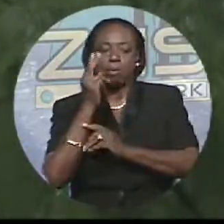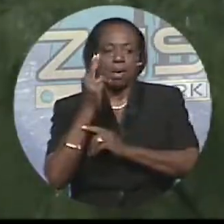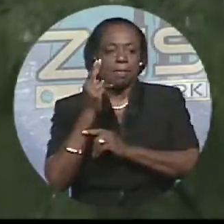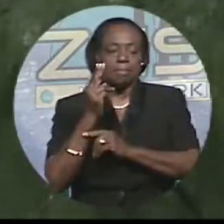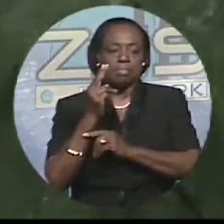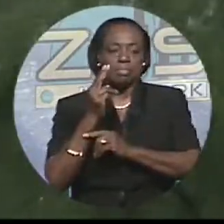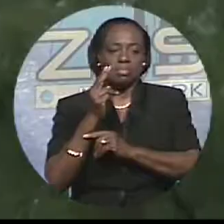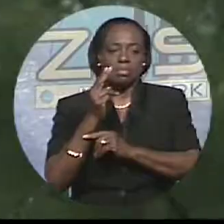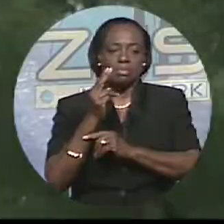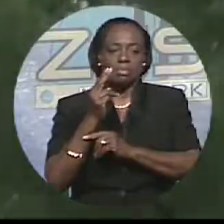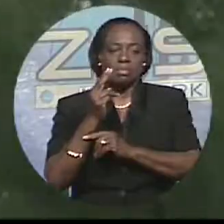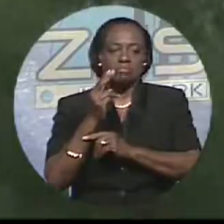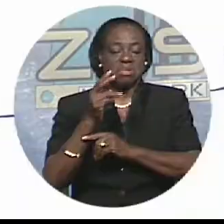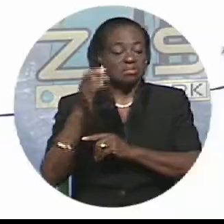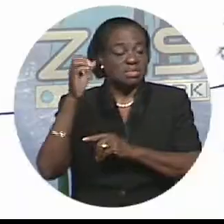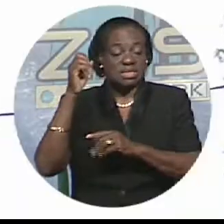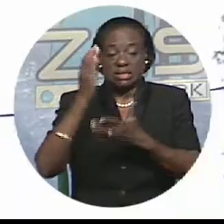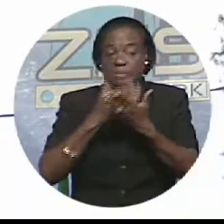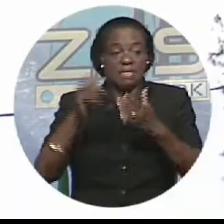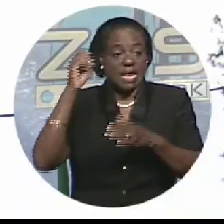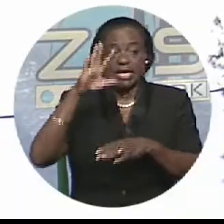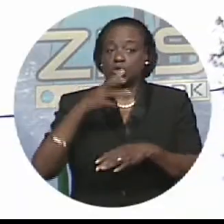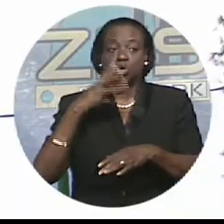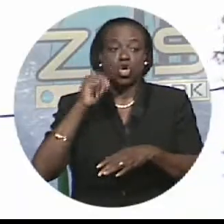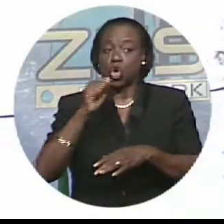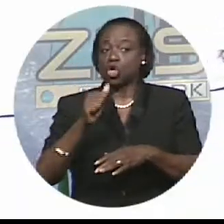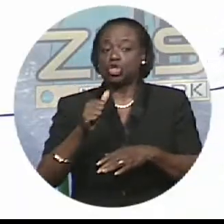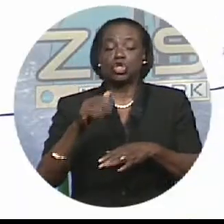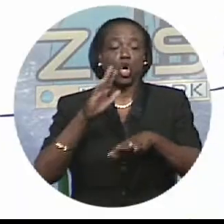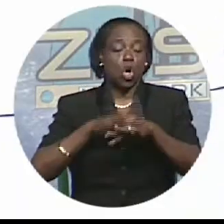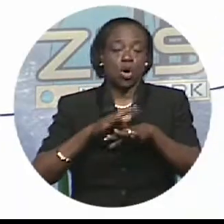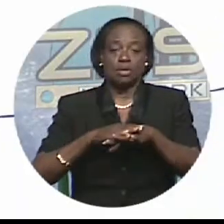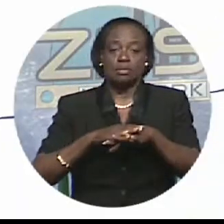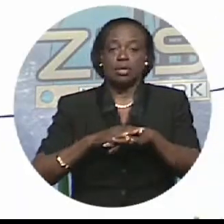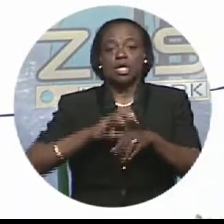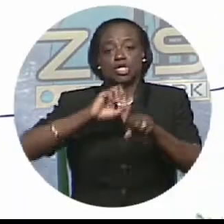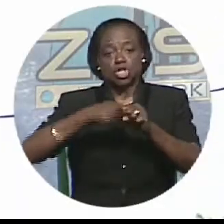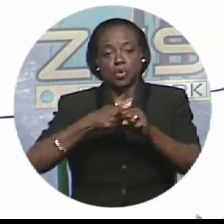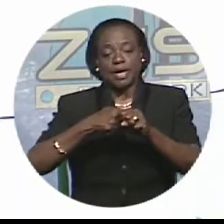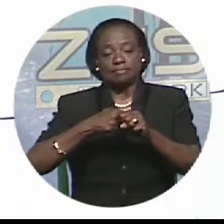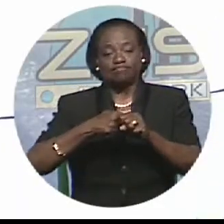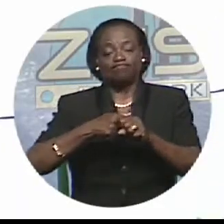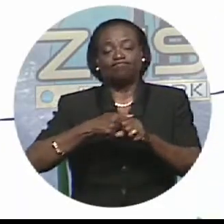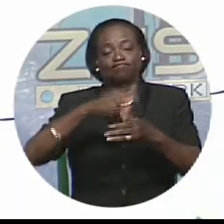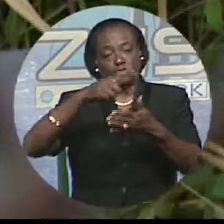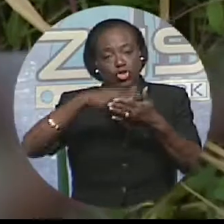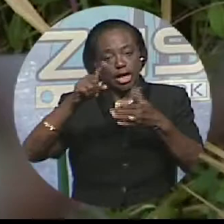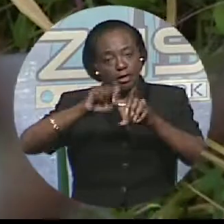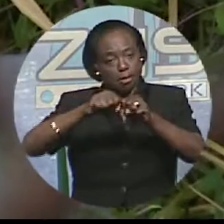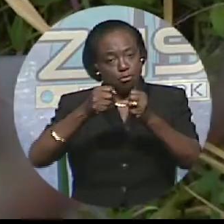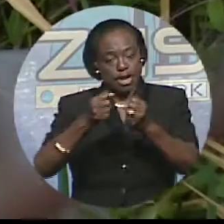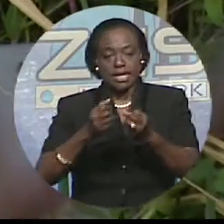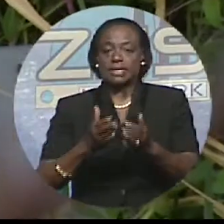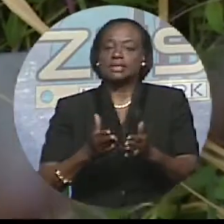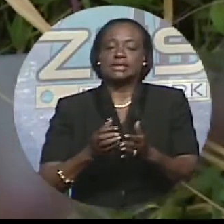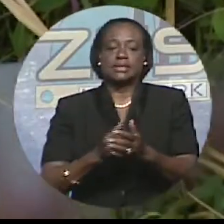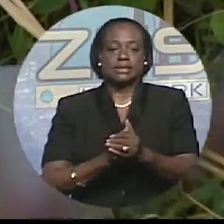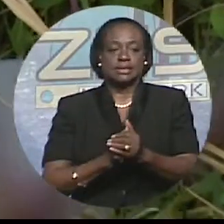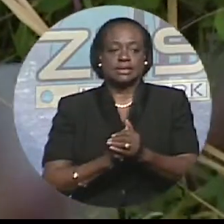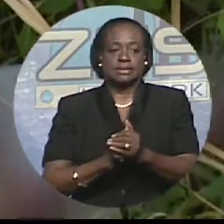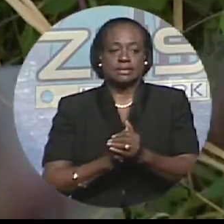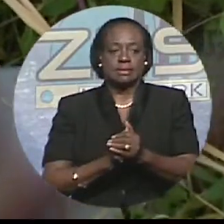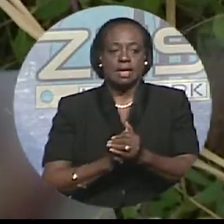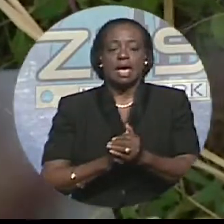infield lights were on and the outfield lights were not on, so we went to check all the breakers. In checking the breakers, we did an inspection of the poles and saw that the